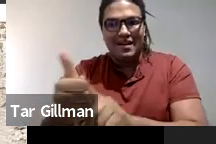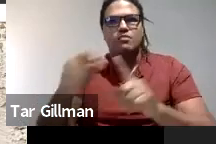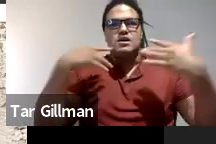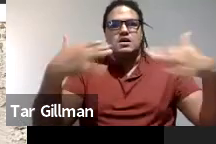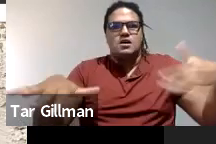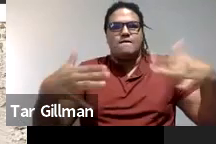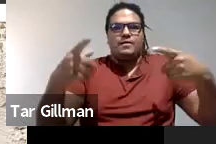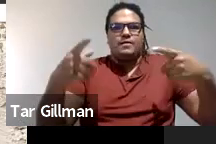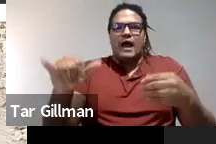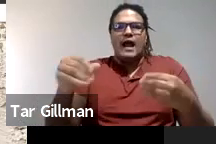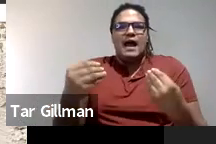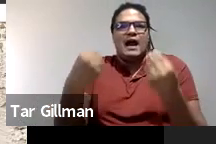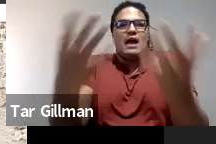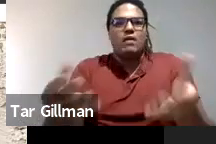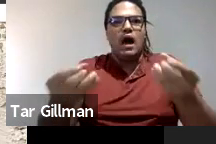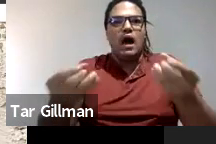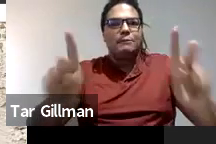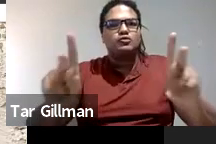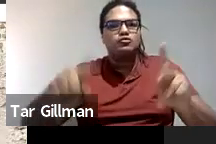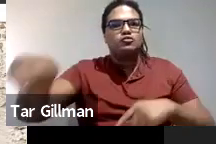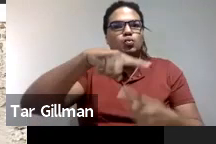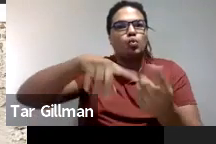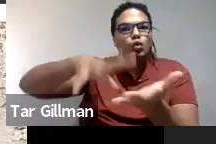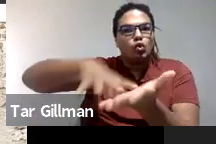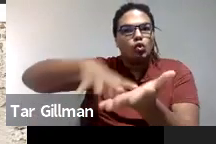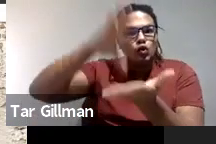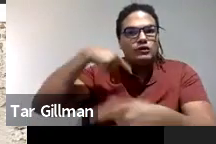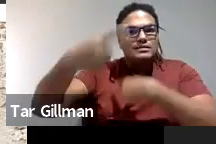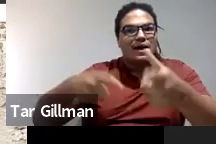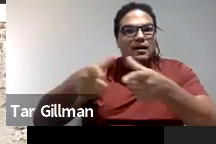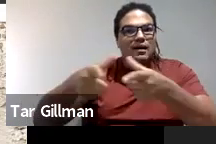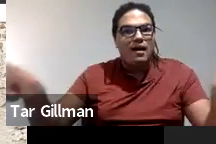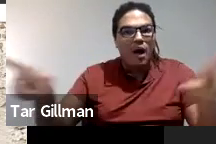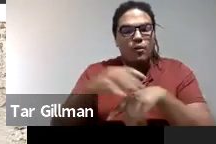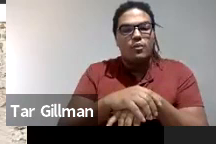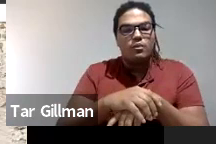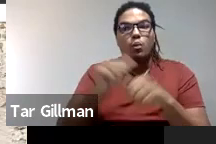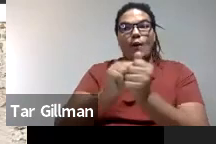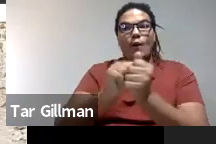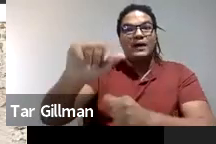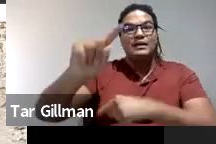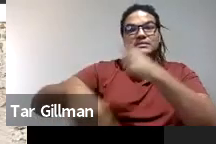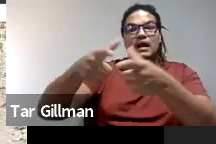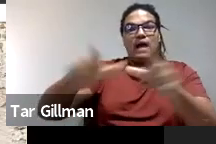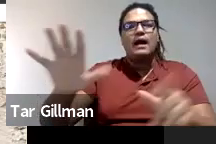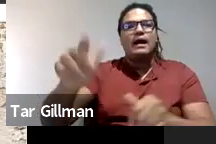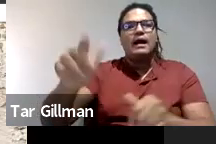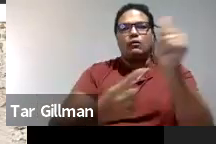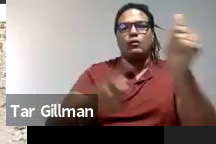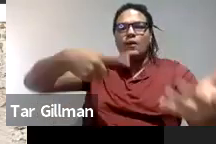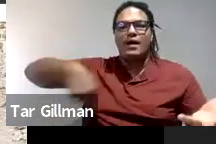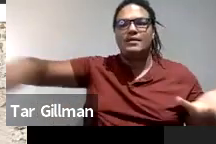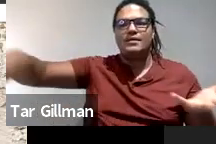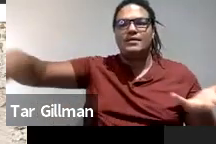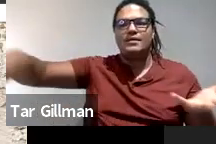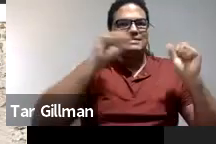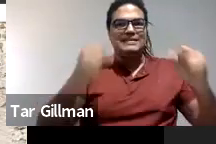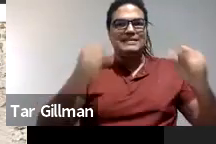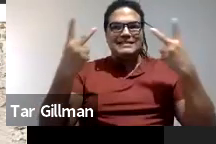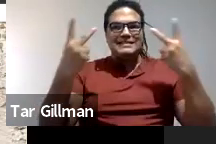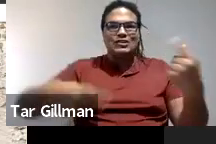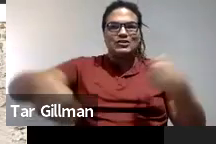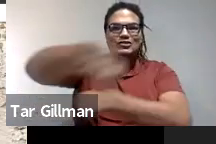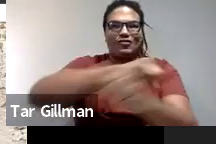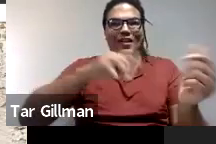Sign Language was recognized. And that gave an opportunity for people to learn sign language. And